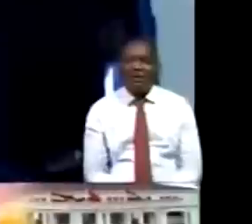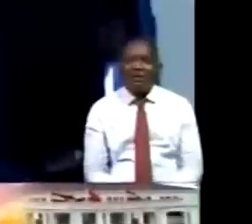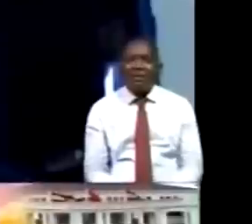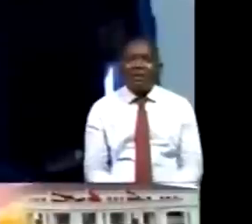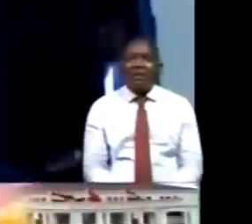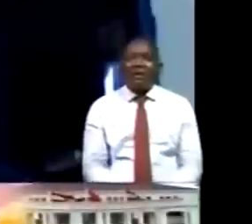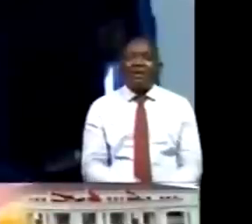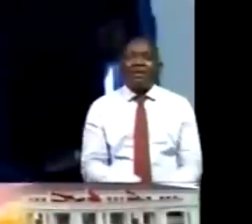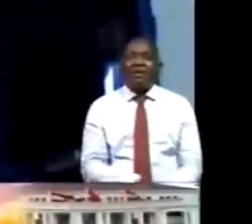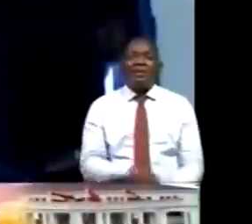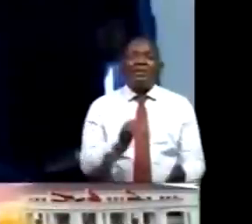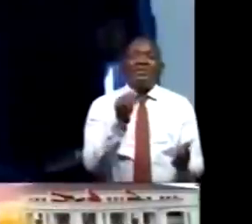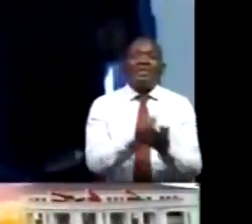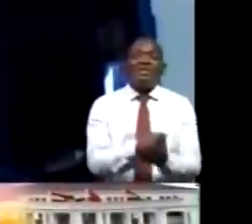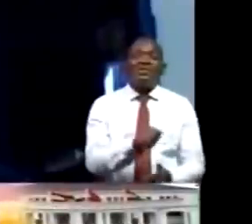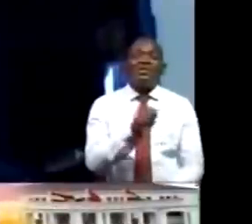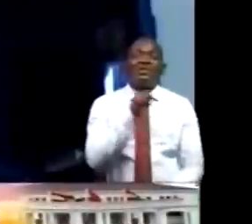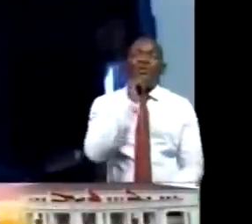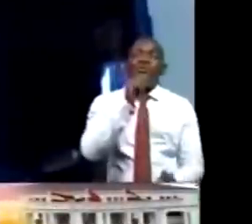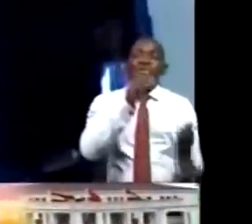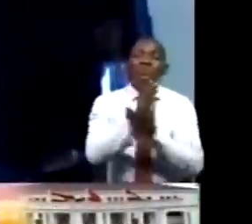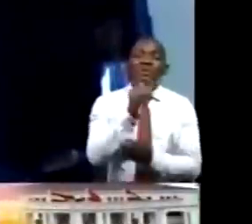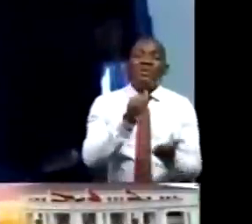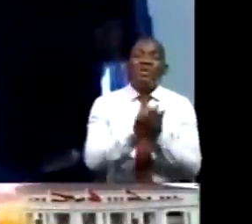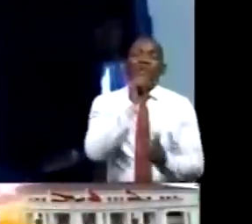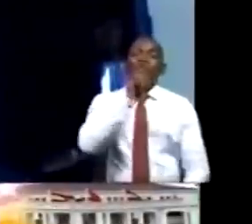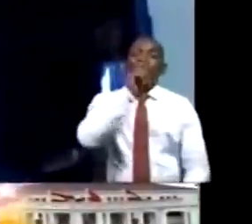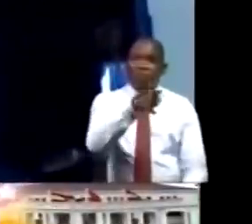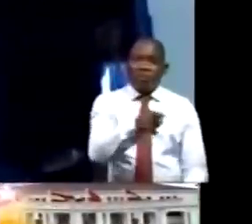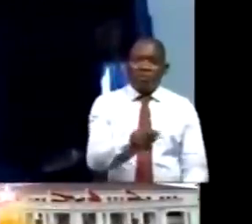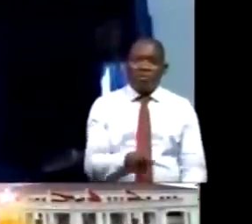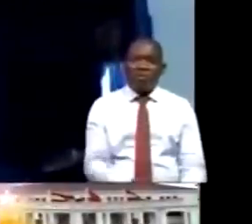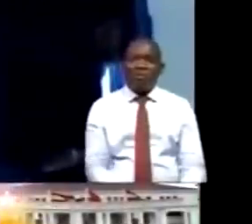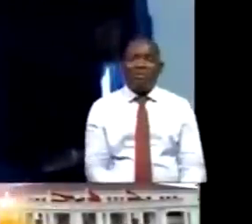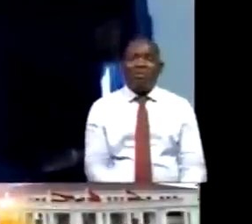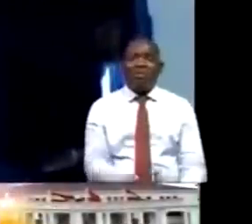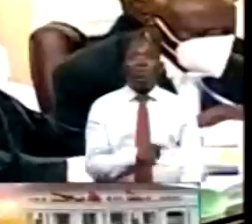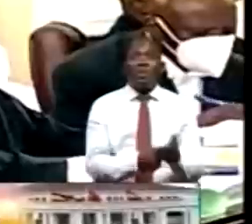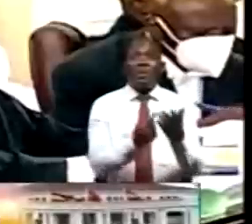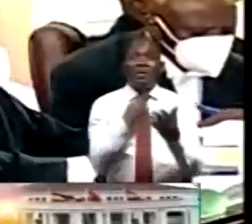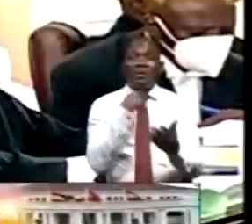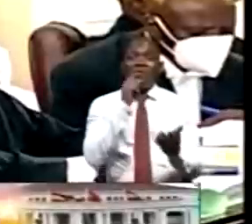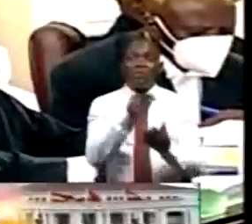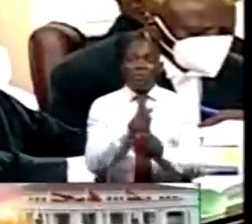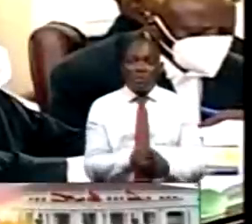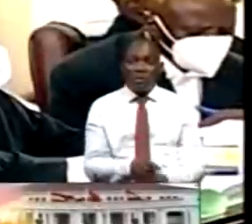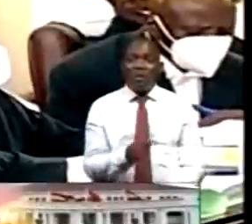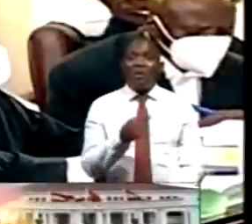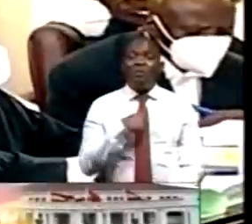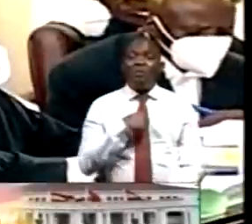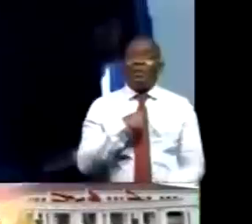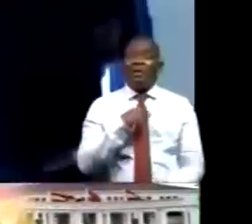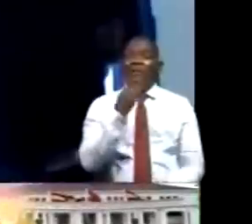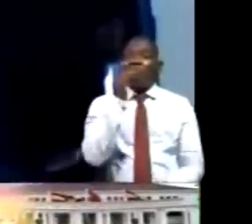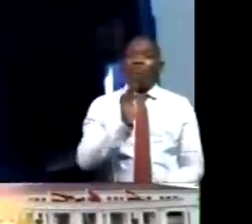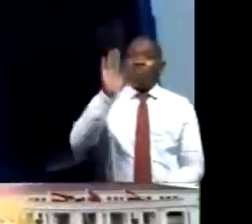That is absolutely untrue. Absolutely untrue. Now, I swore on oath to tell